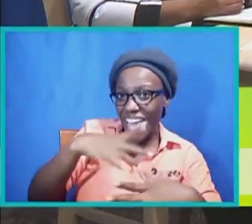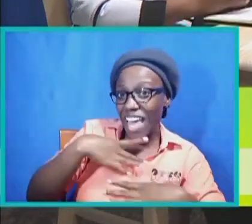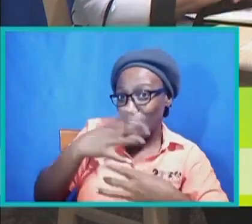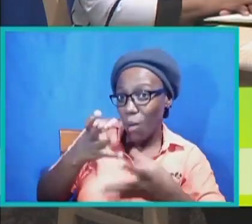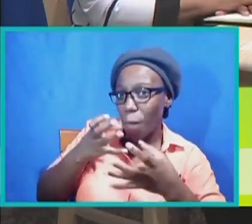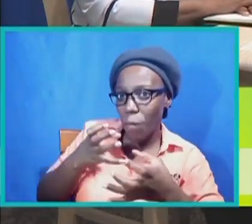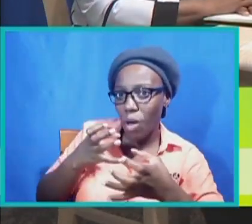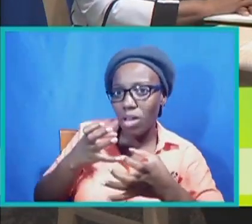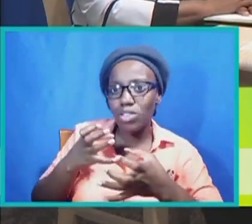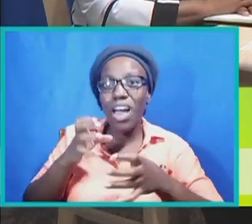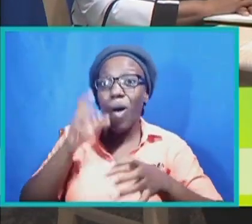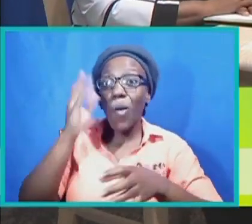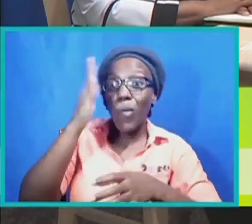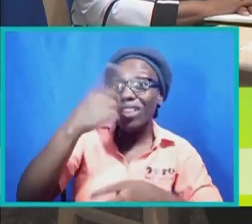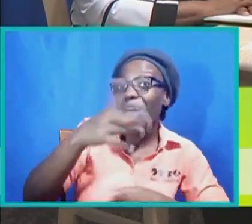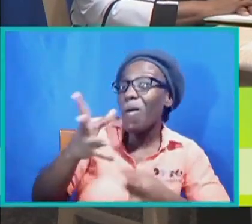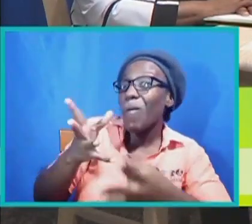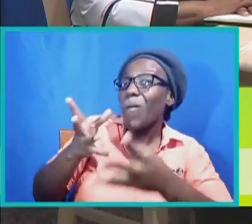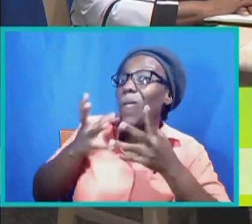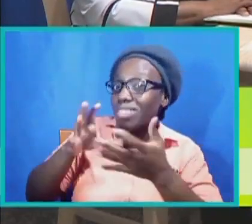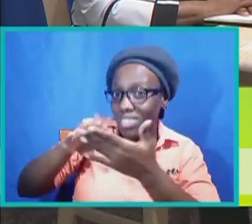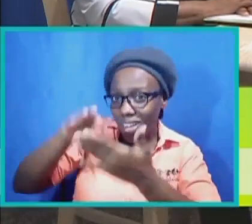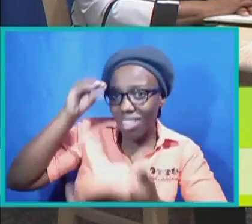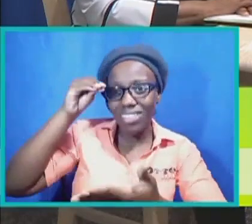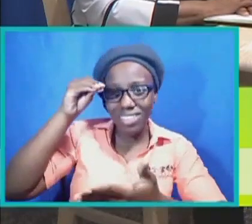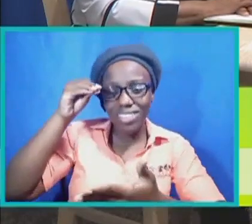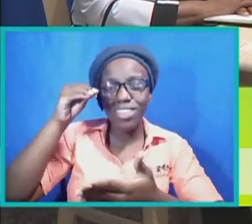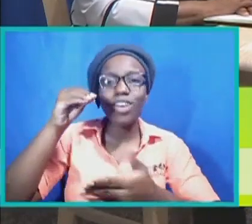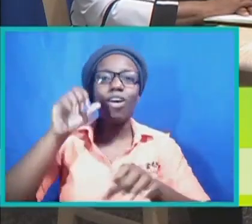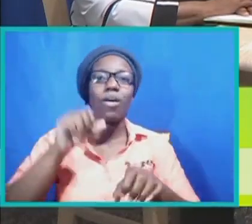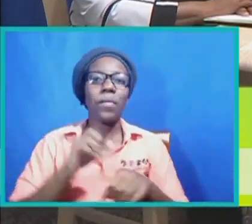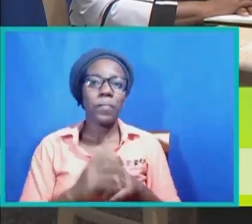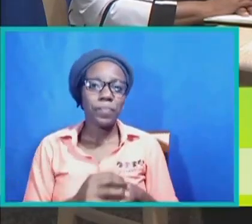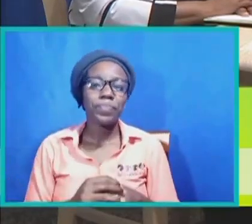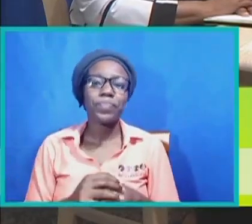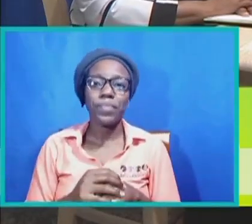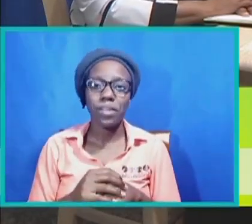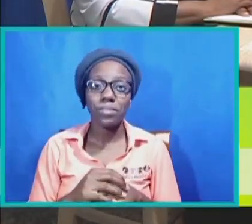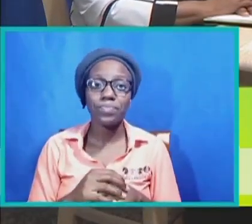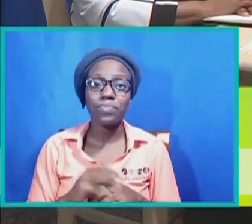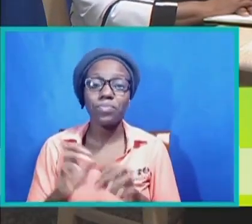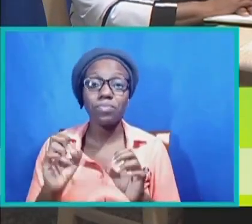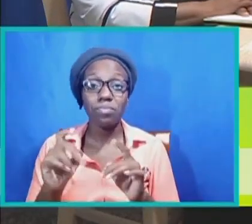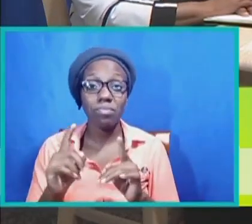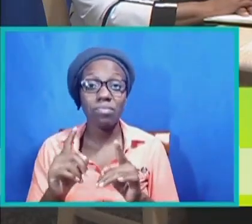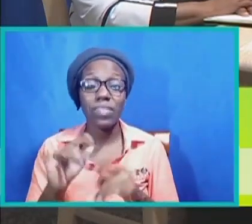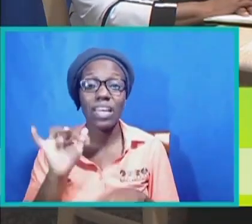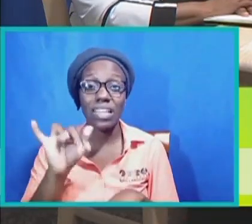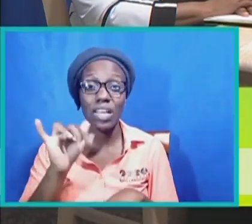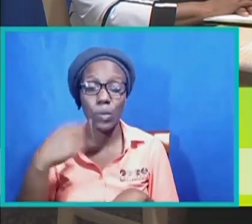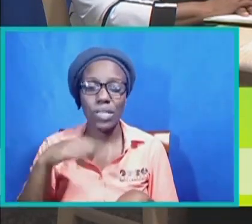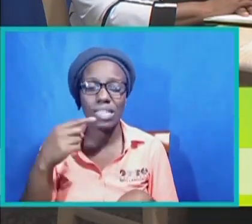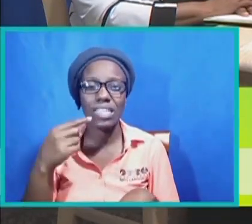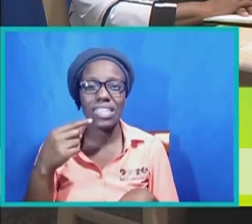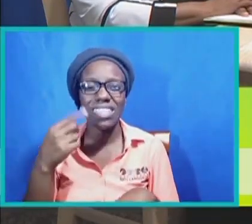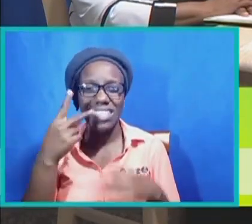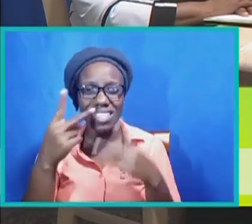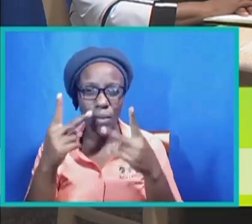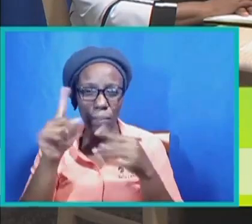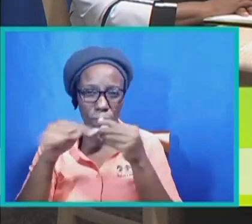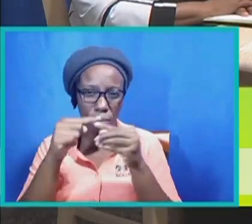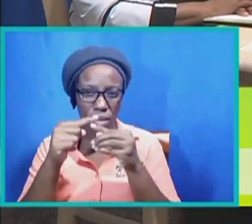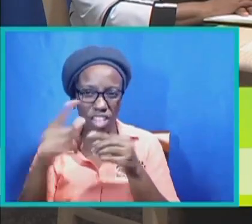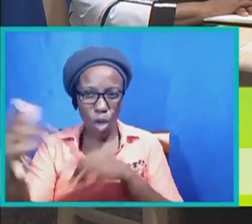end easier. And this is something that we're even seeing anecdotally, where we have people calling in and saying now that